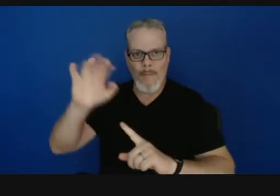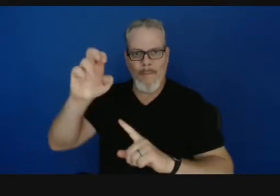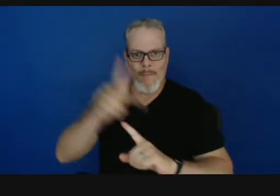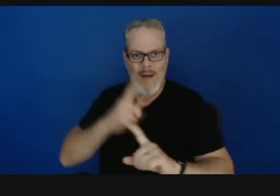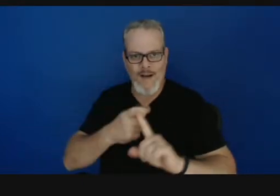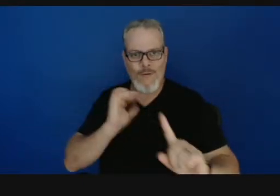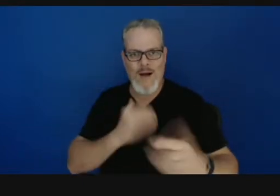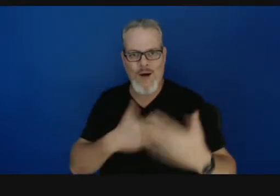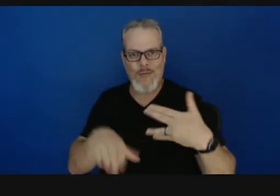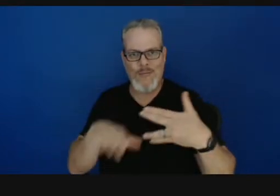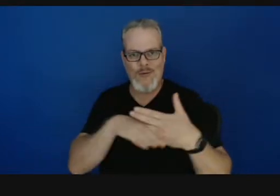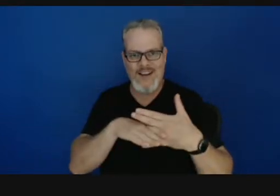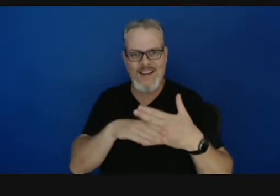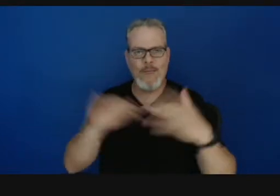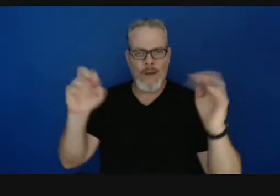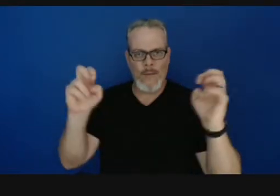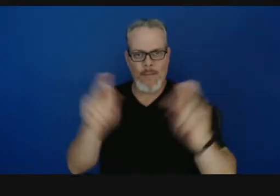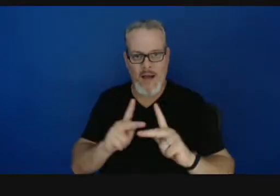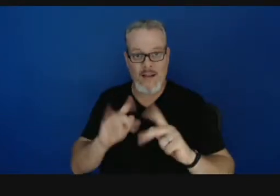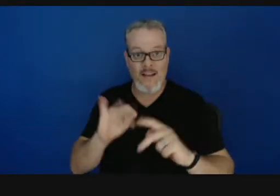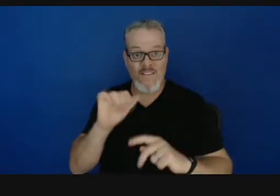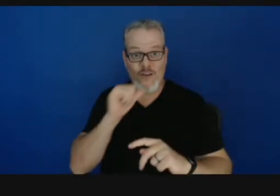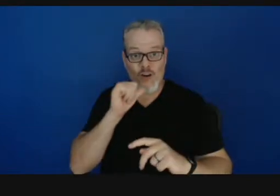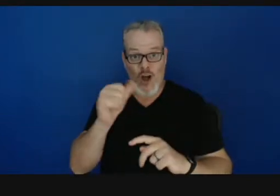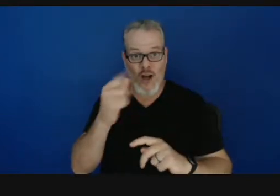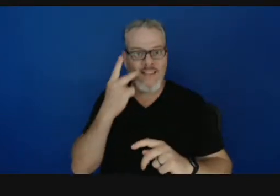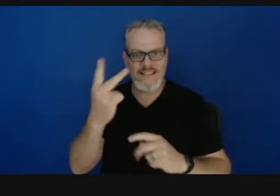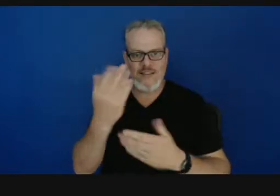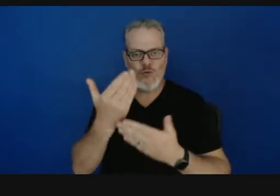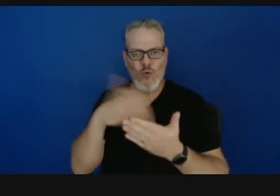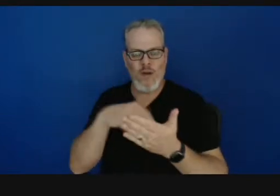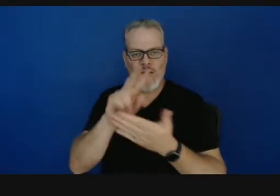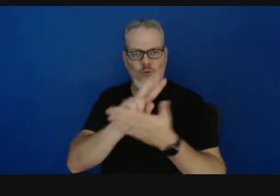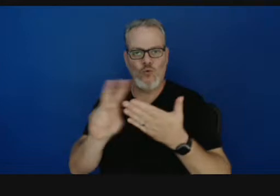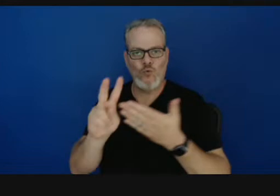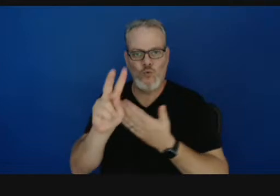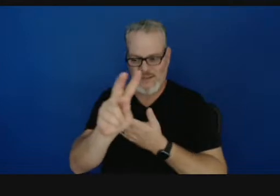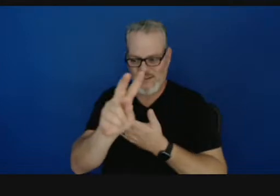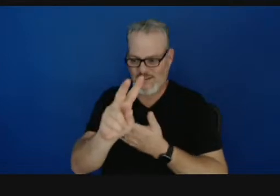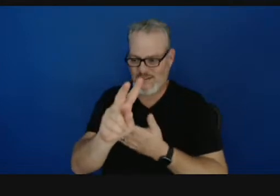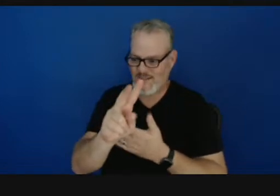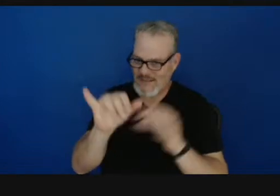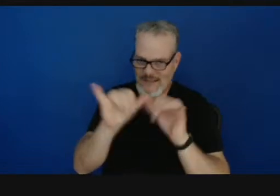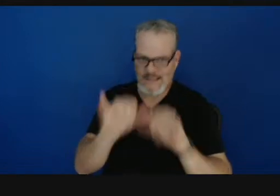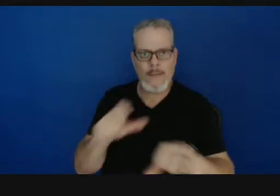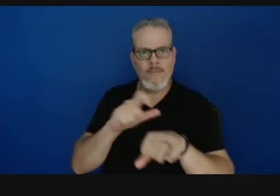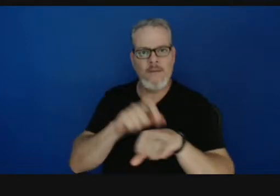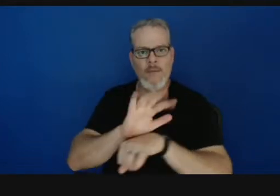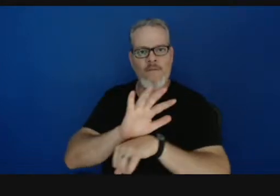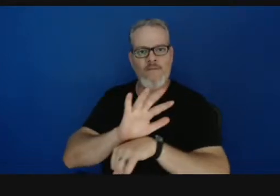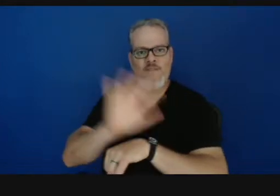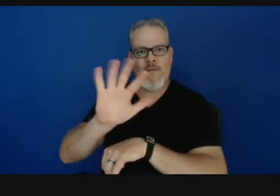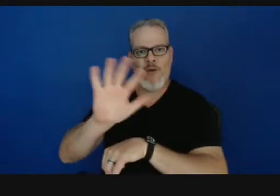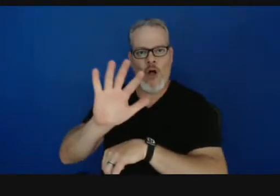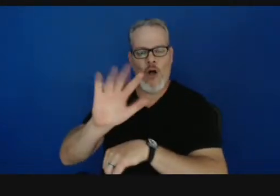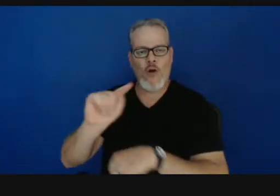see. If that does not happen, we'll be back with you guys in 2 weeks at a regular time on Thursday at 5 p.m., December 5th.